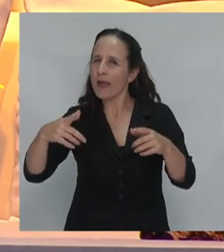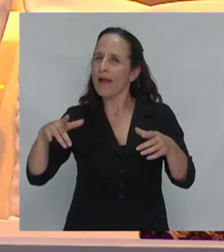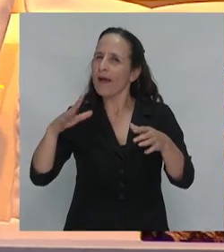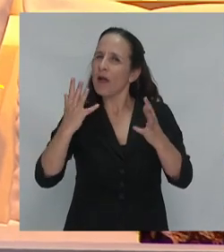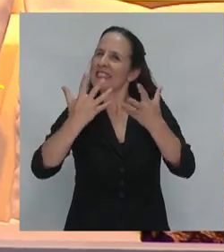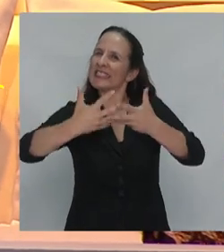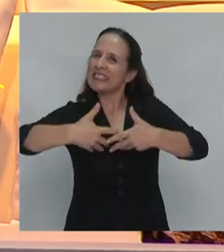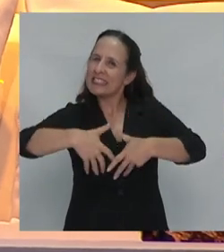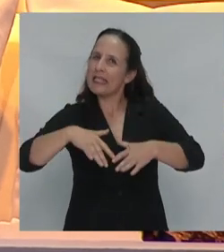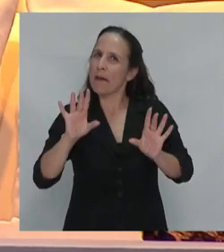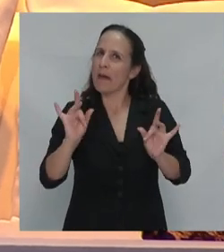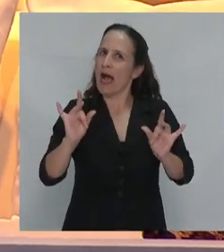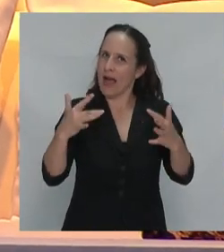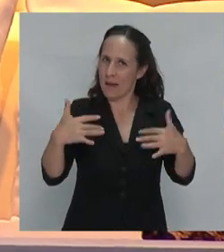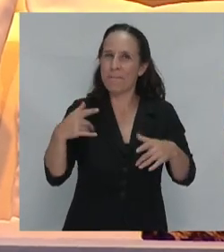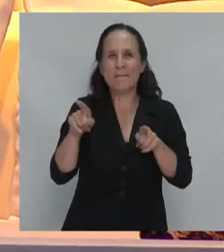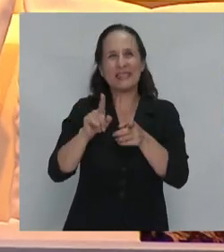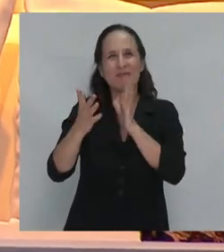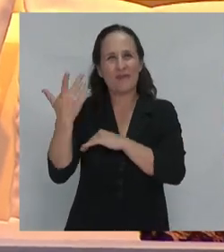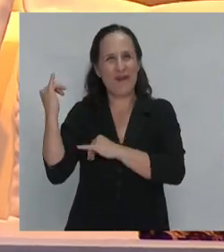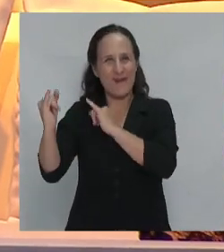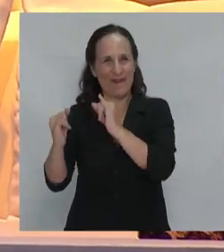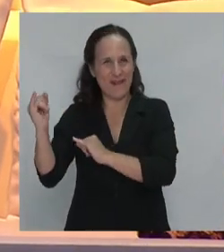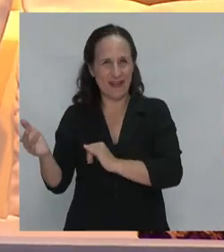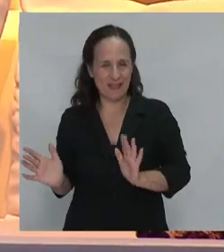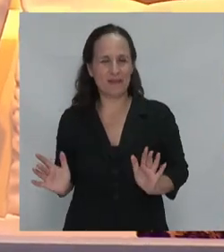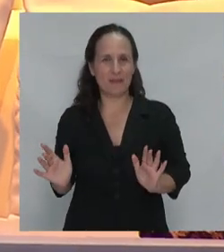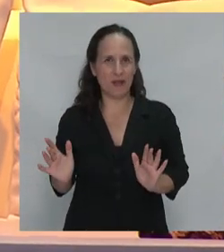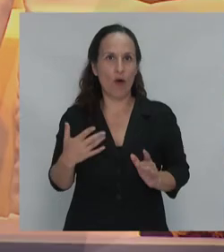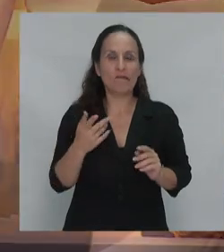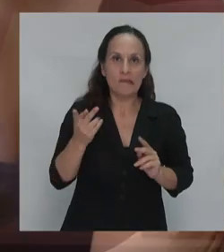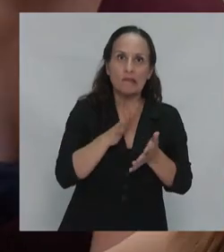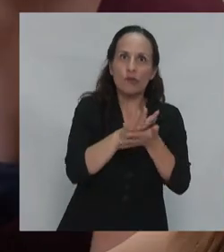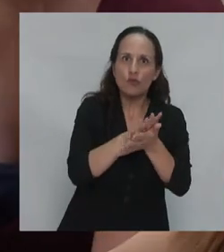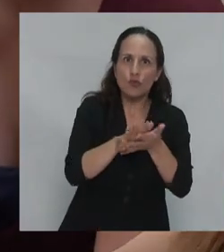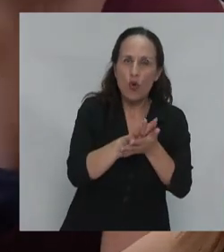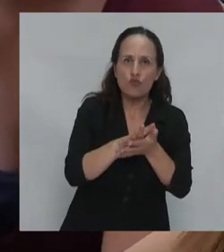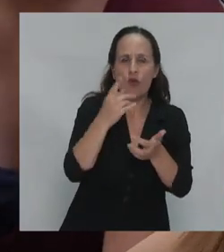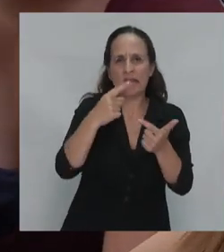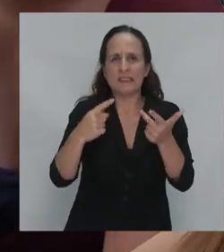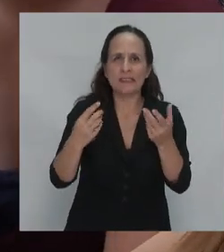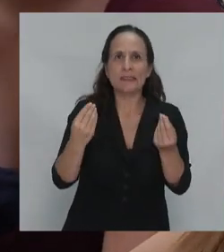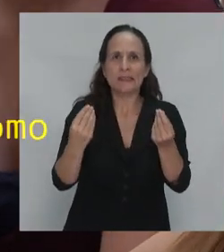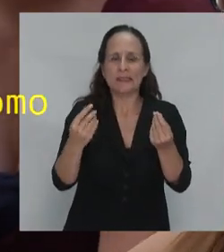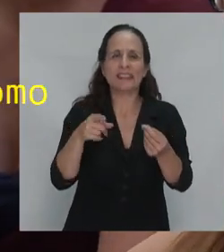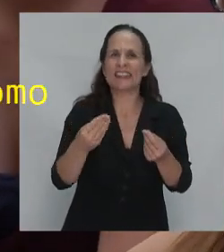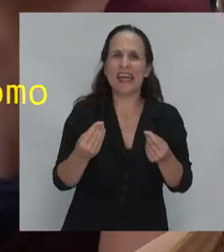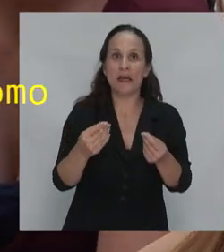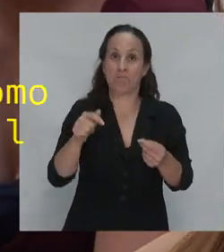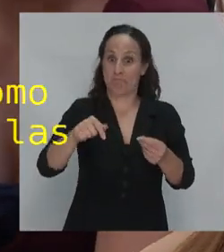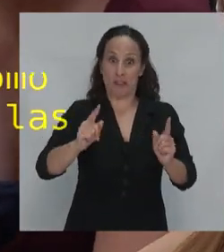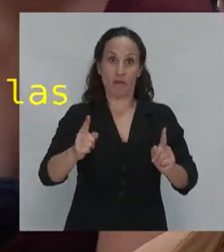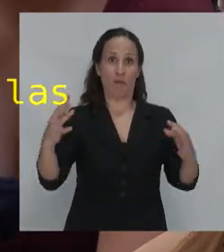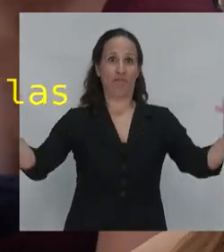saying. Some of the solutions come back to this community, the community of Claxo. It's very